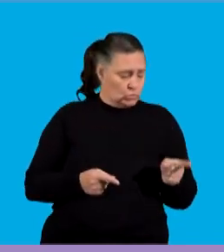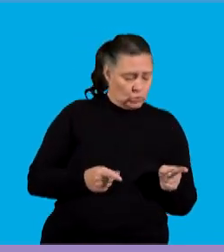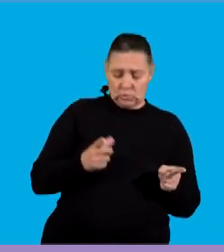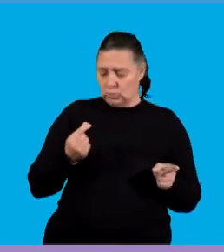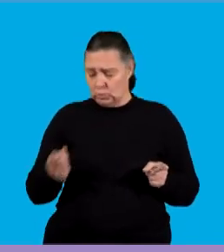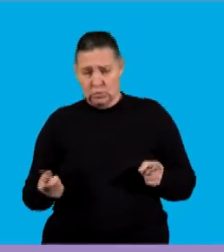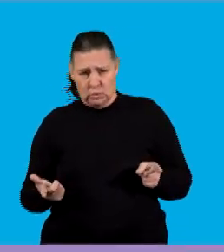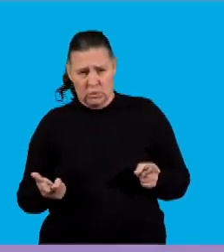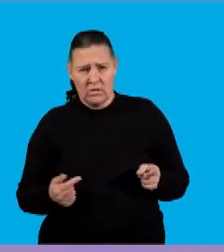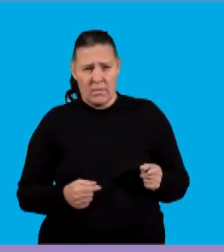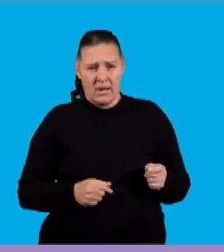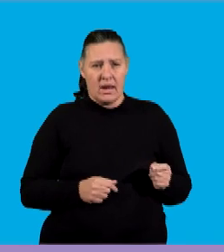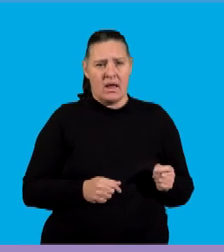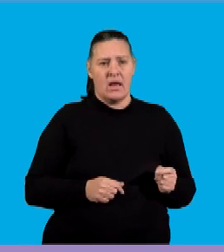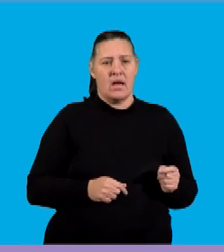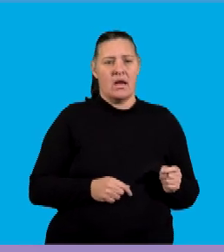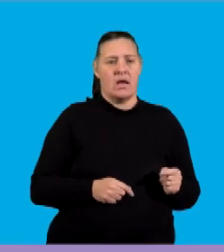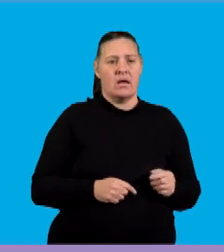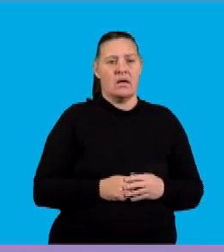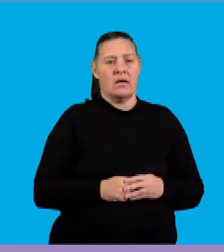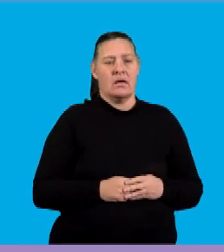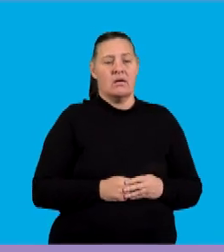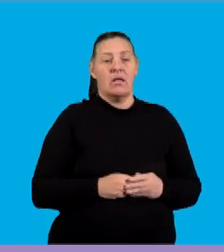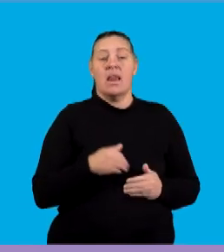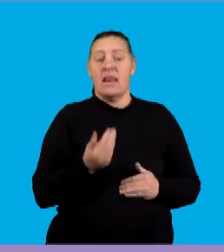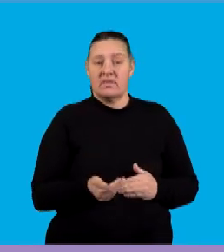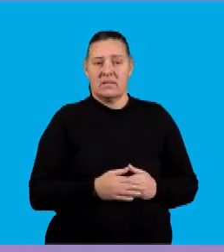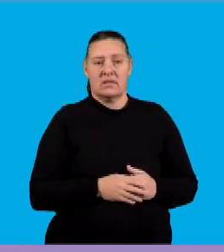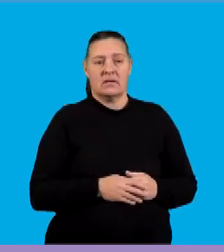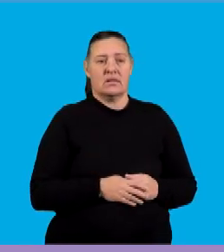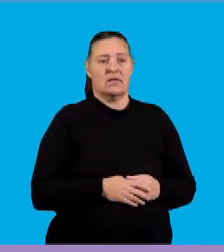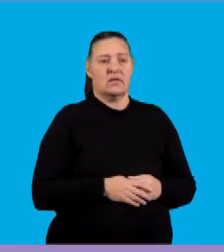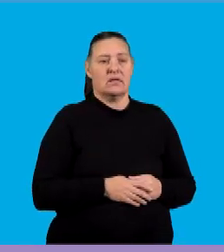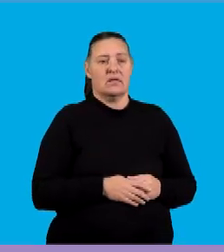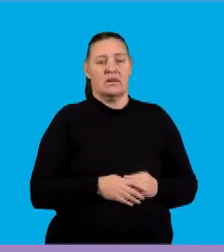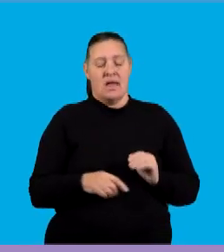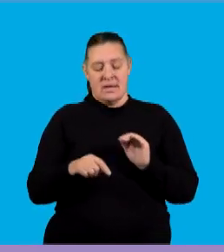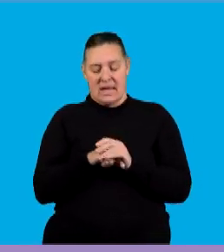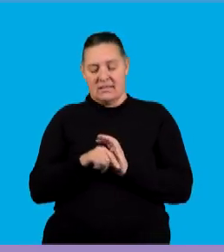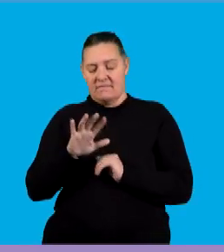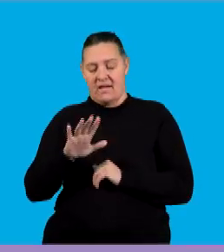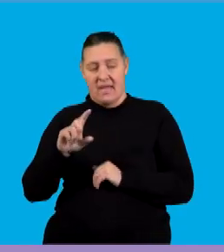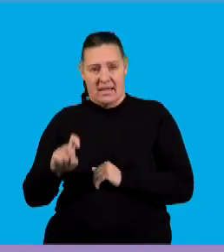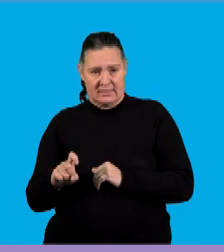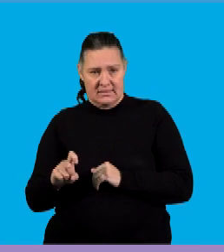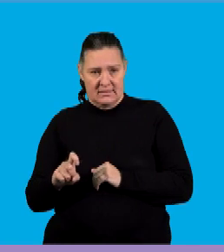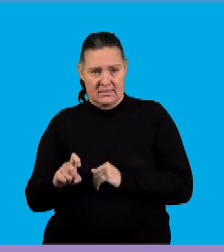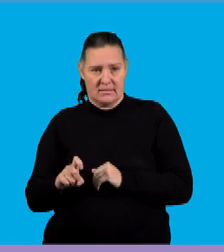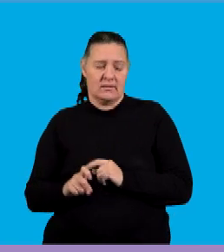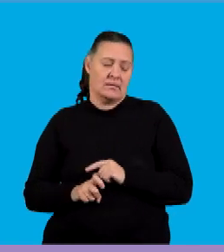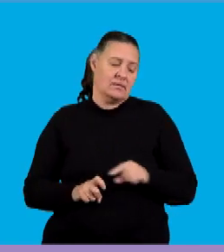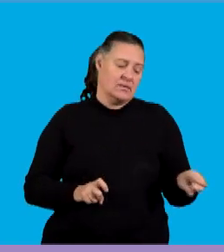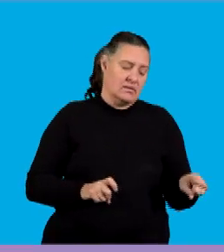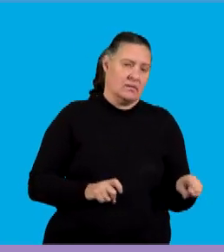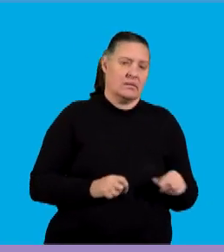negative 5x, and 0 minus 10 leaves us with a negative 10. Now